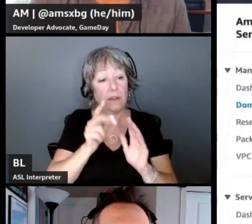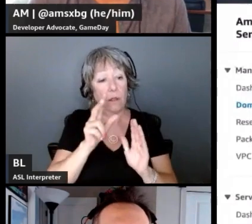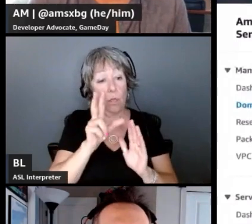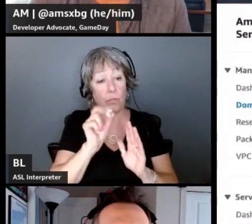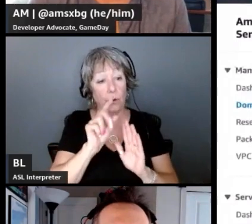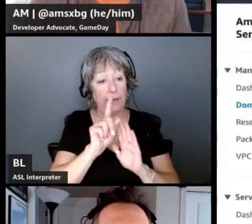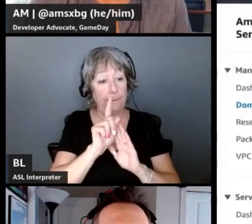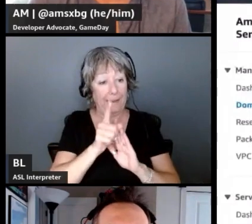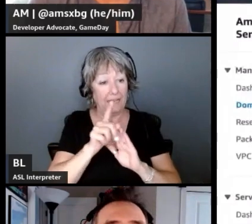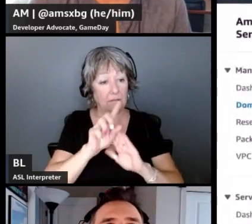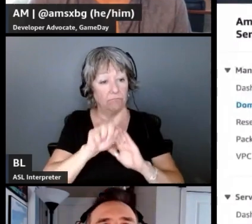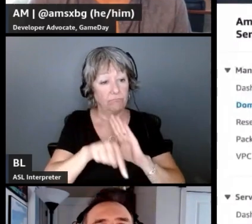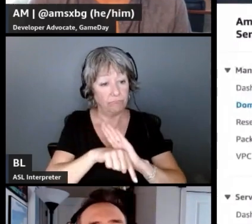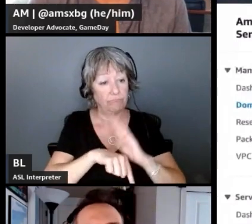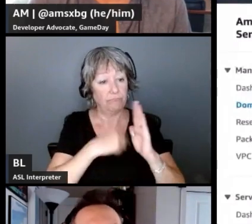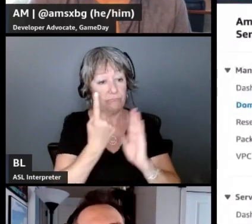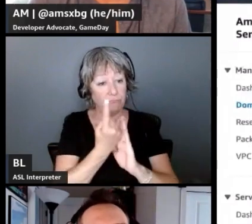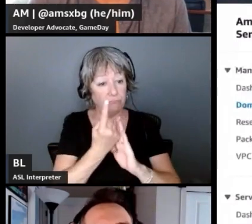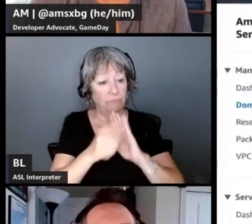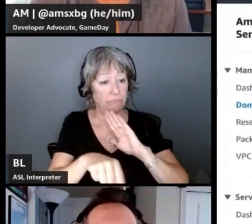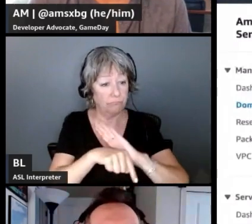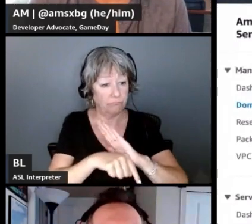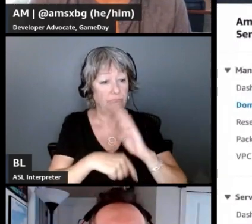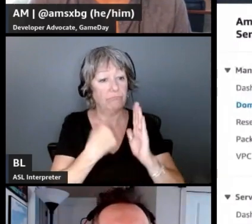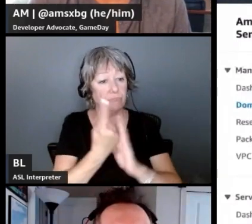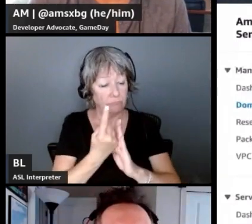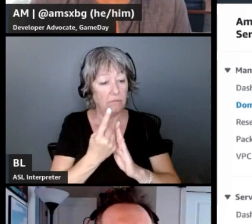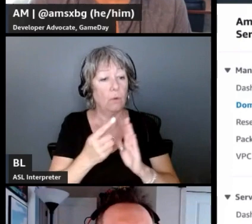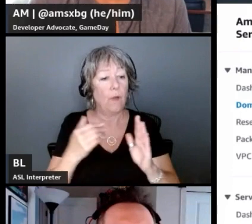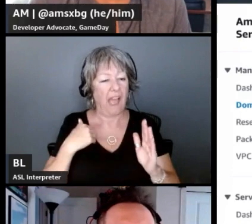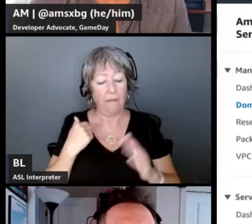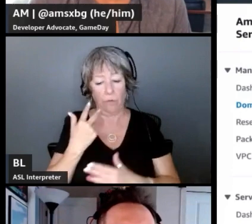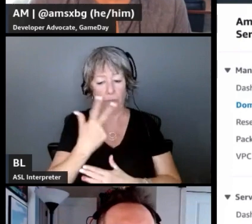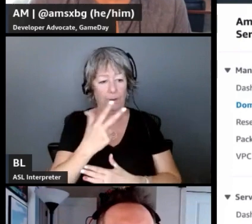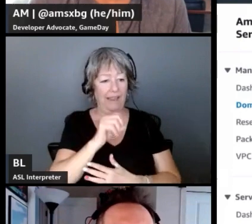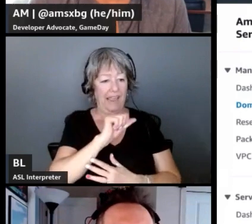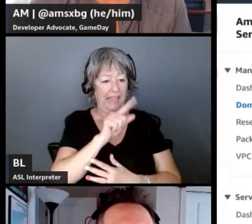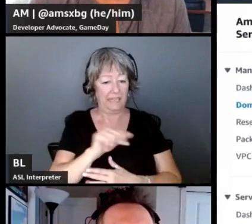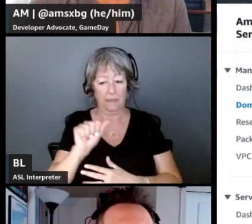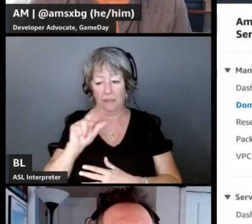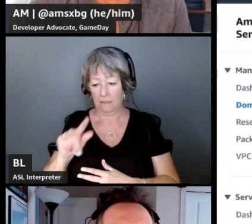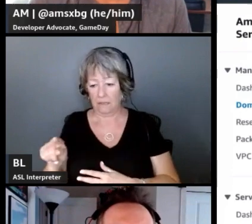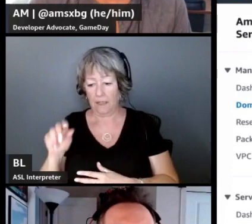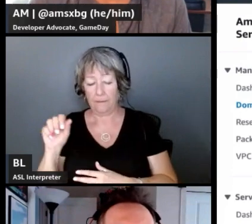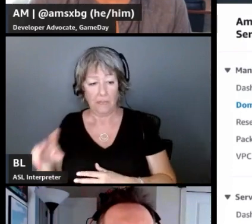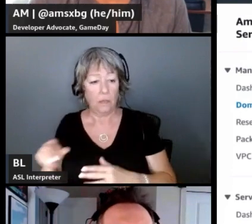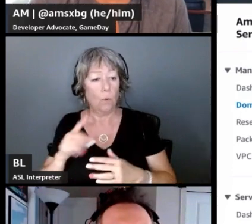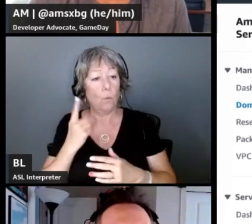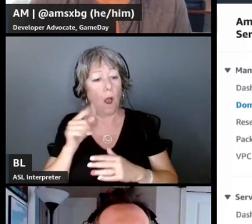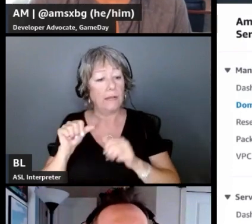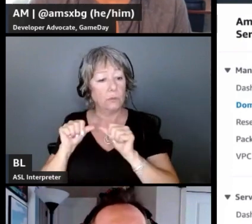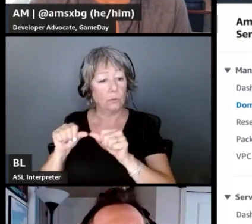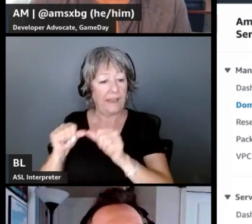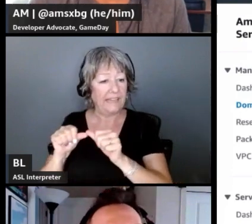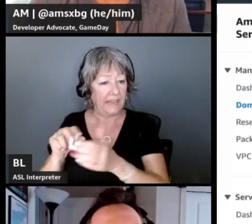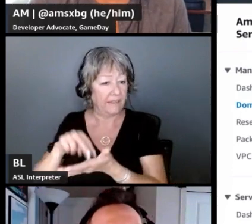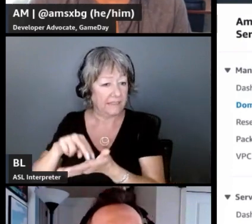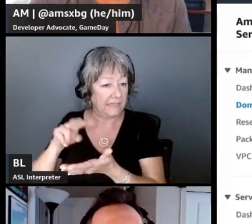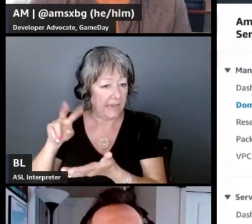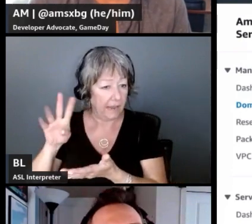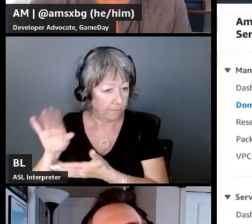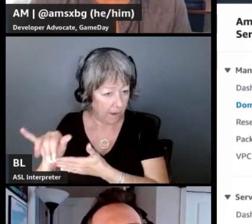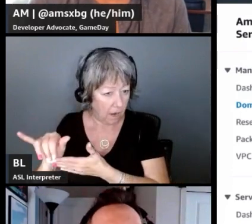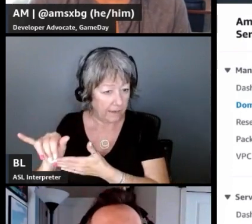AZ, which is in standby. So like in the beginning, we said we have 3 AZs. One of the AZs is maintained as standby. So if an event occurs, the standby becomes promoted